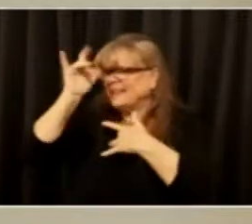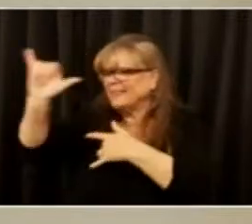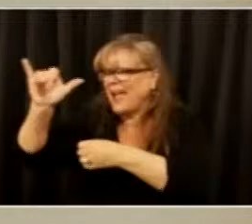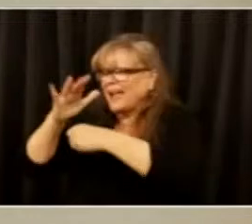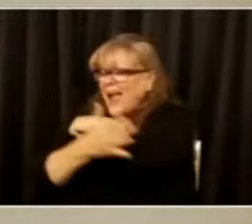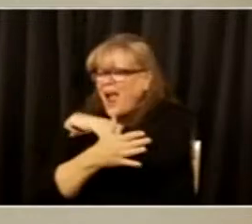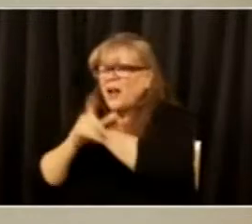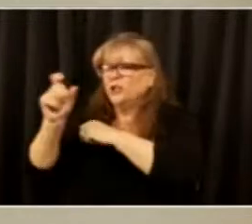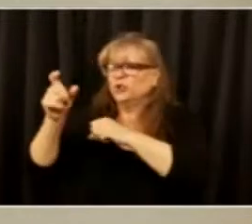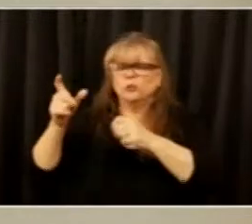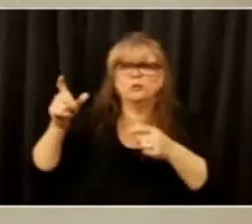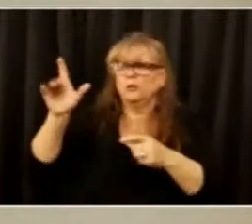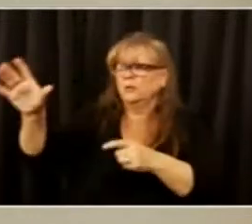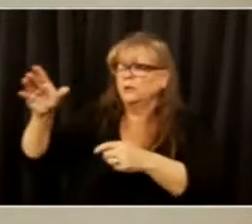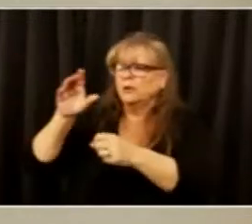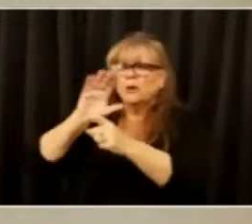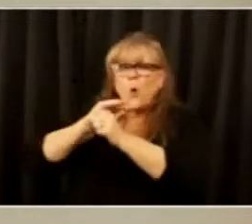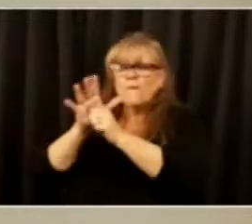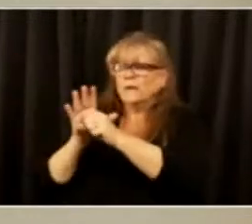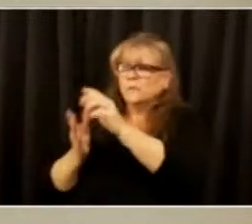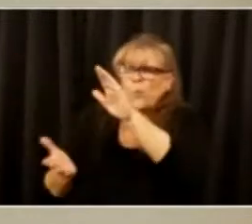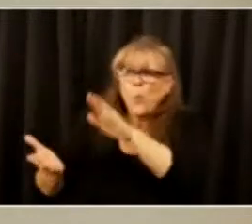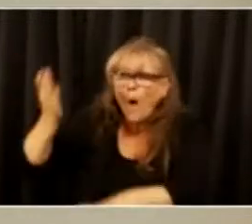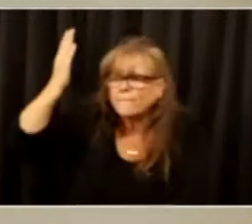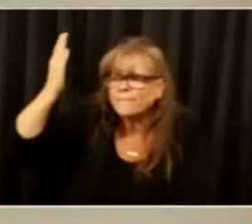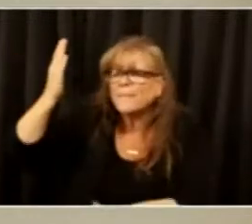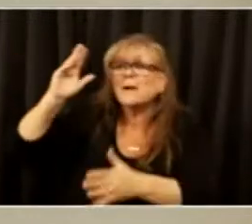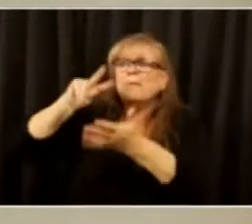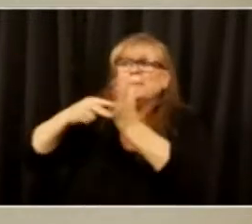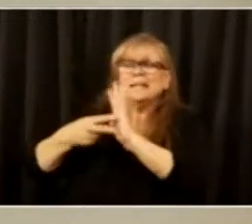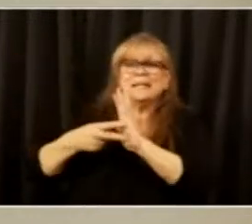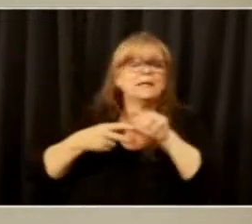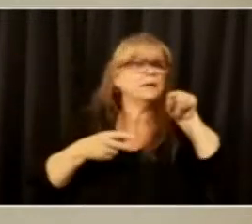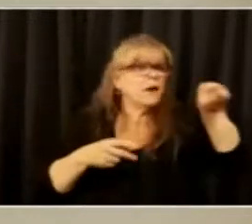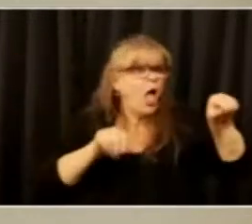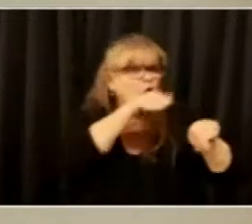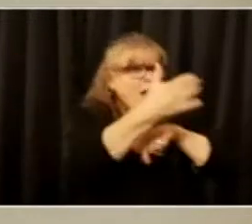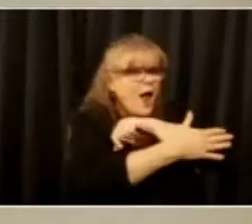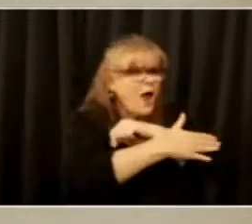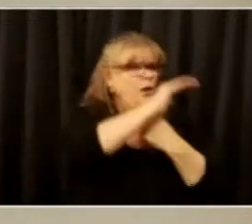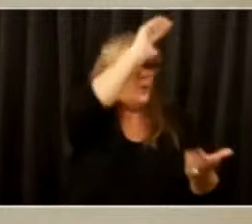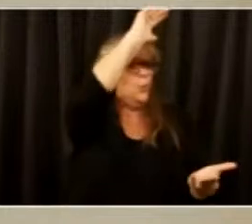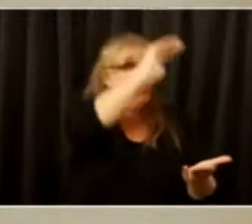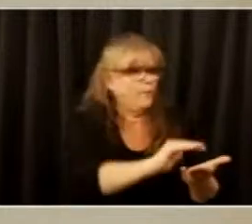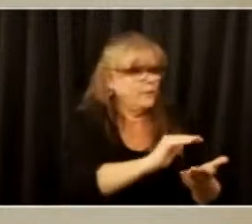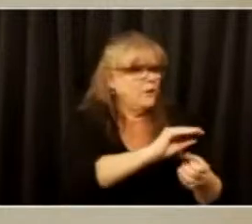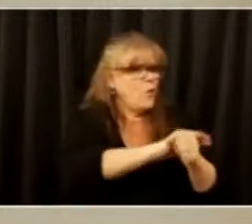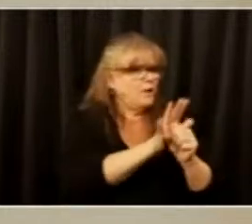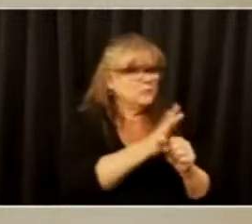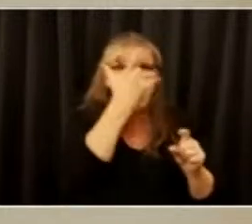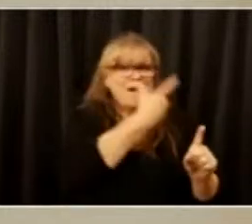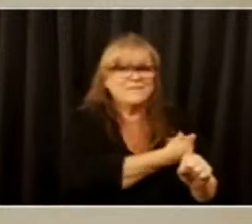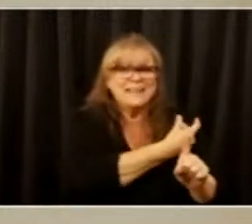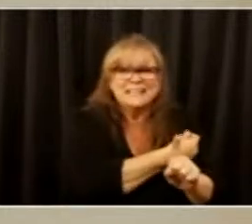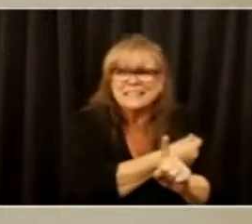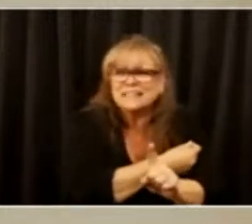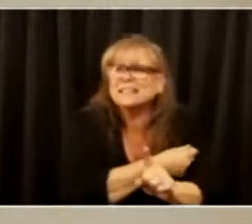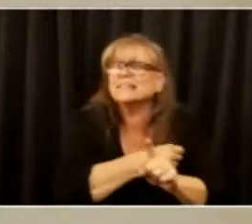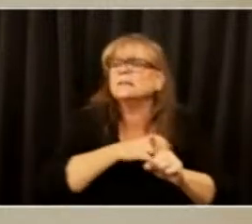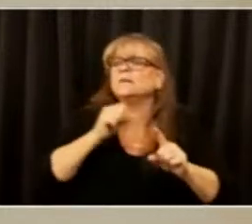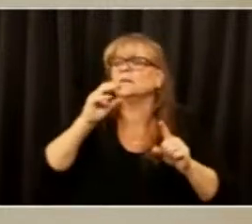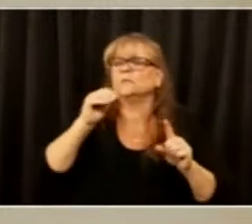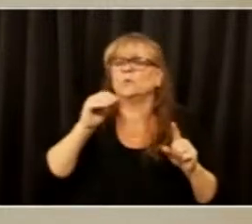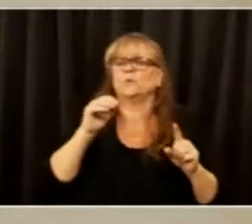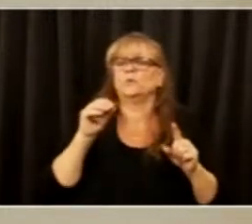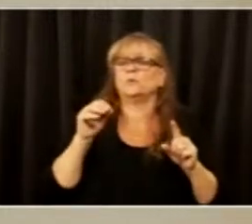rates go down in those counties. And this is actually very similar to what we see with other infectious diseases, where we have communities where we have higher